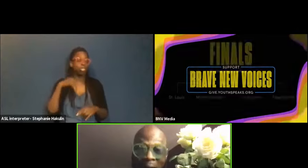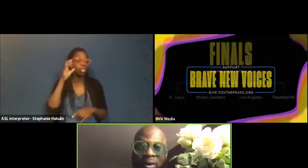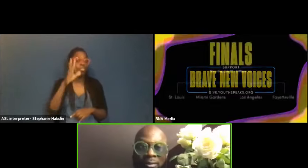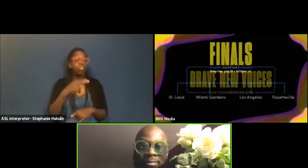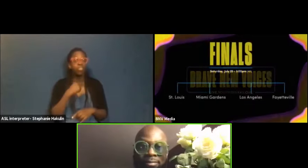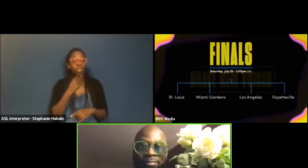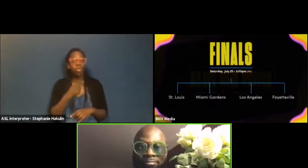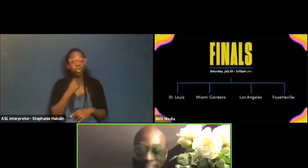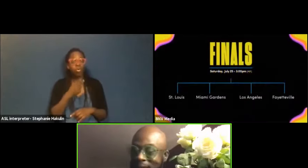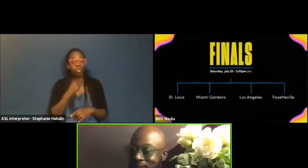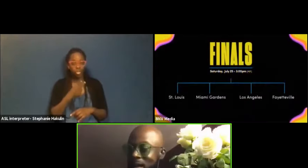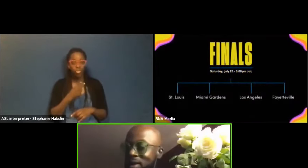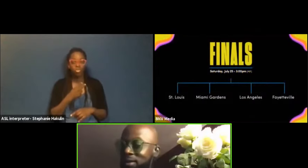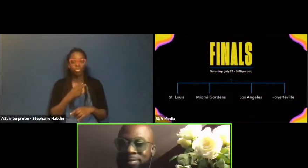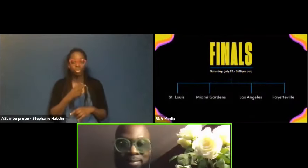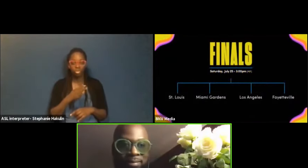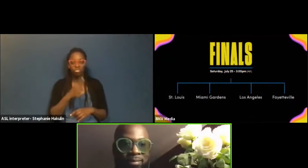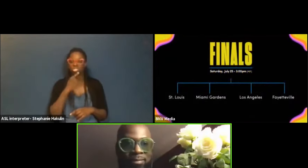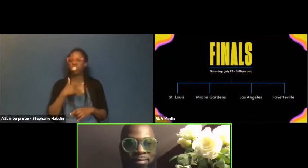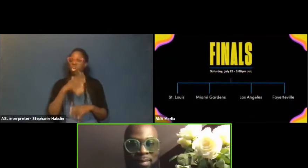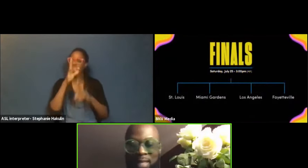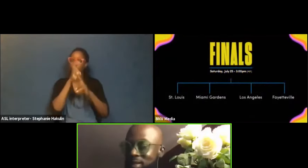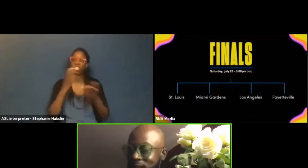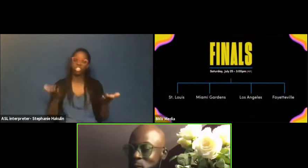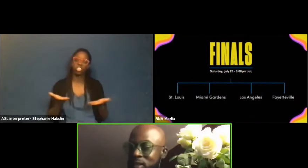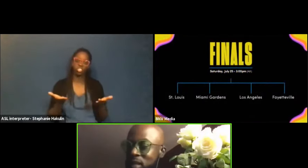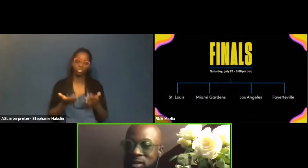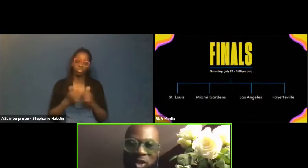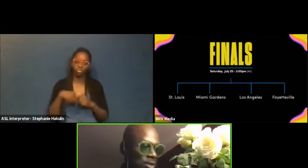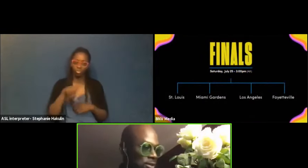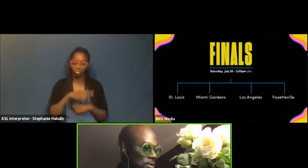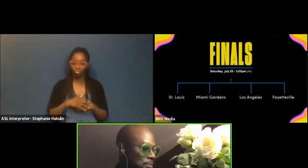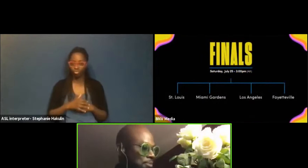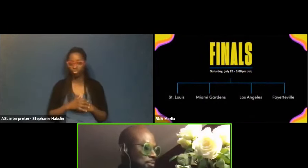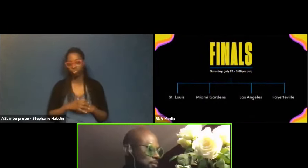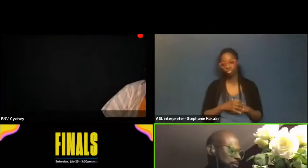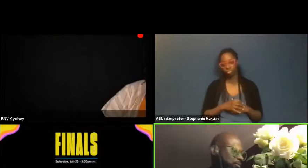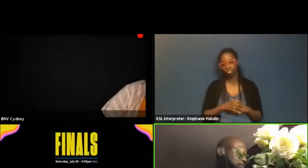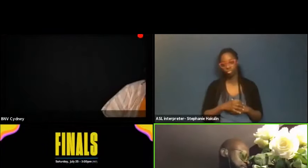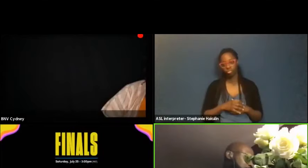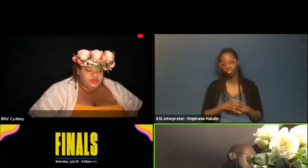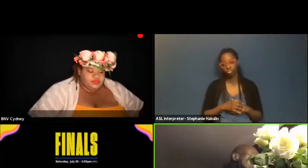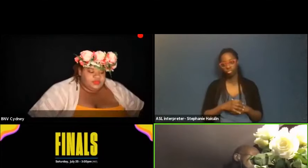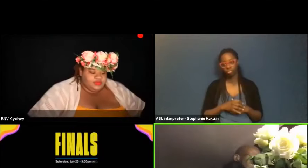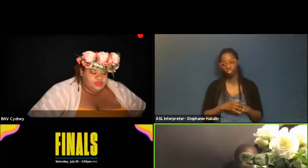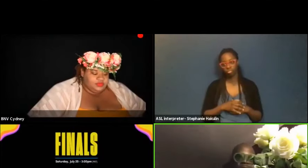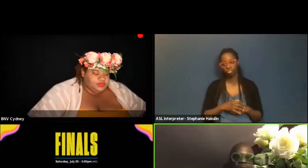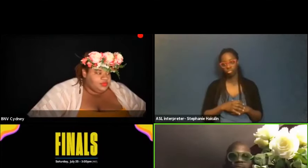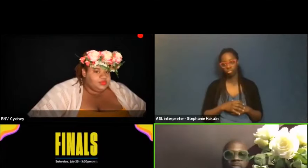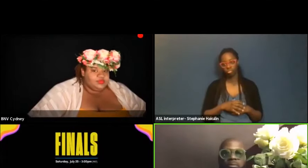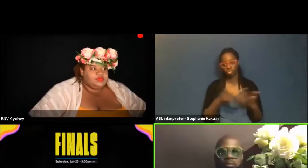It's an honor. It's an honor. Sydney, what say the judges?